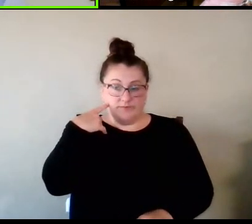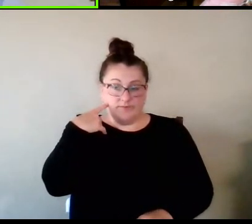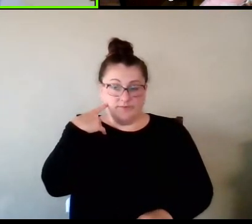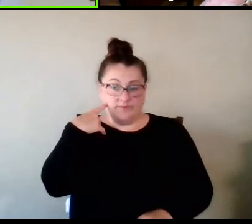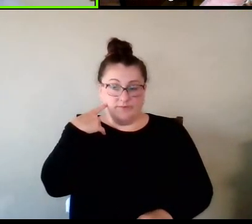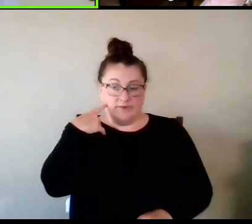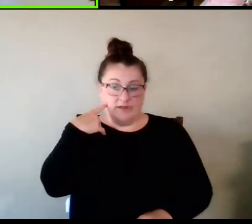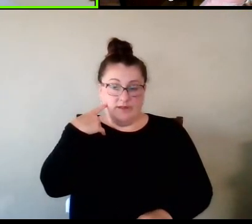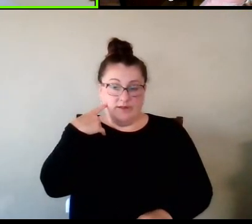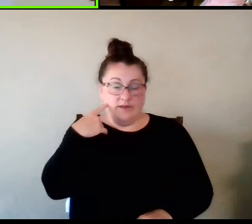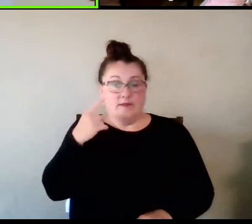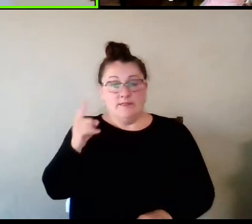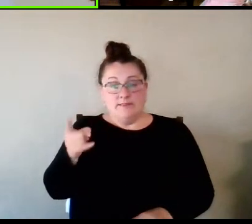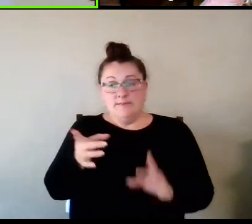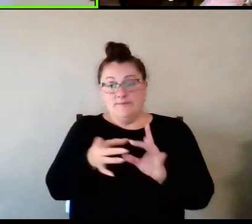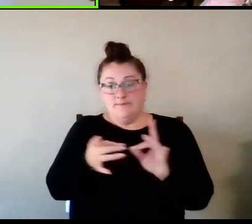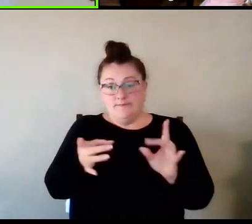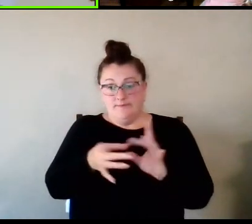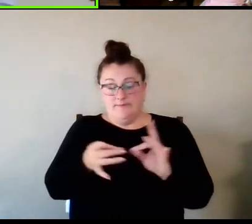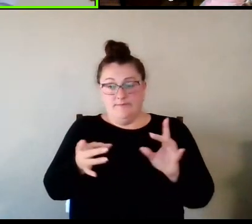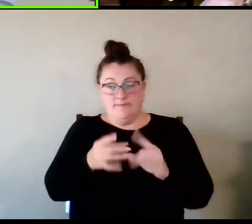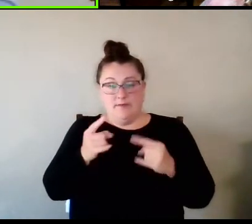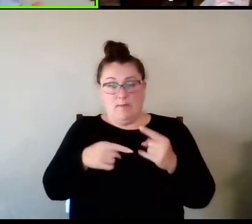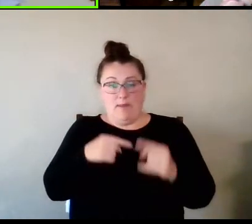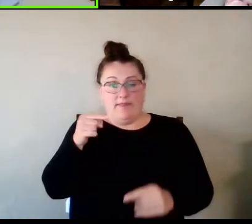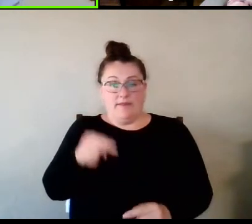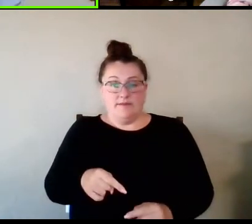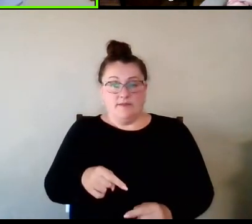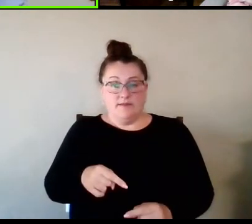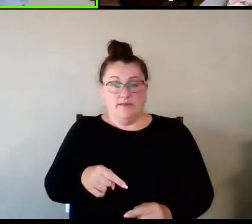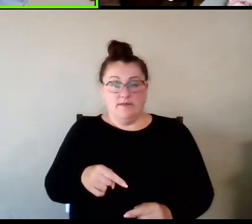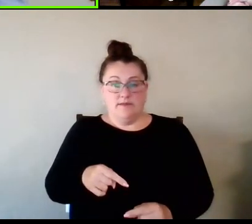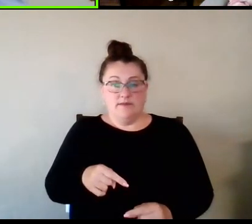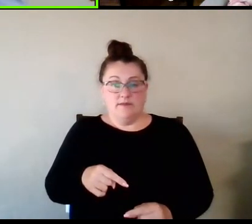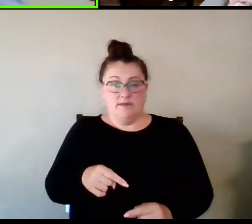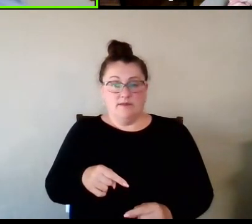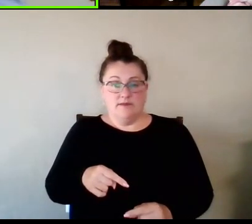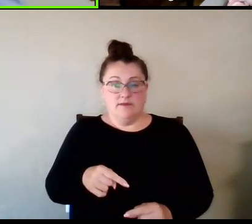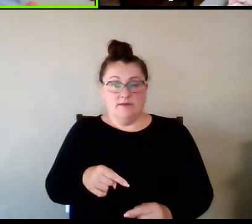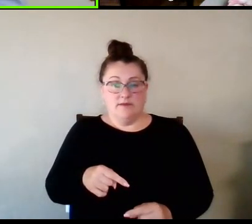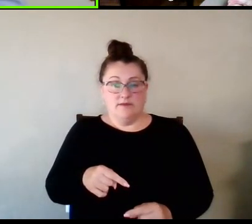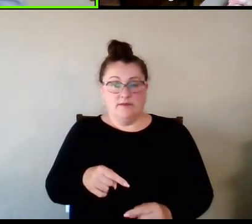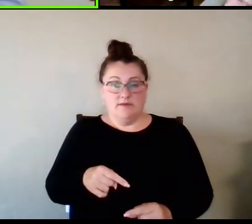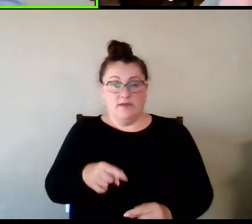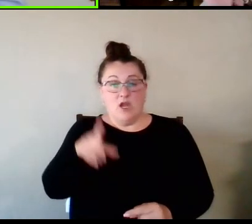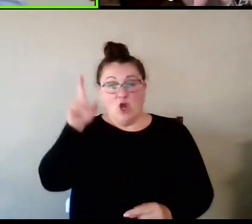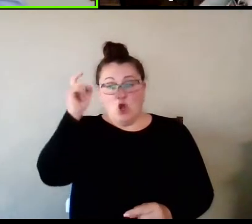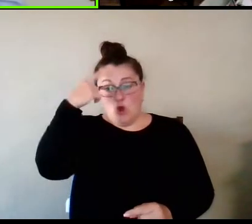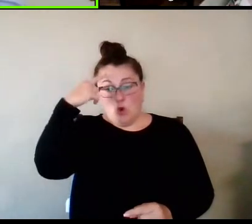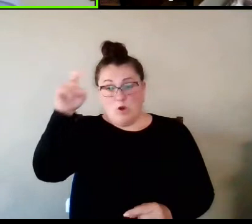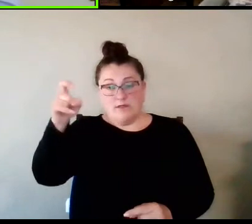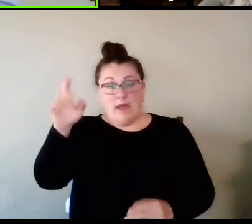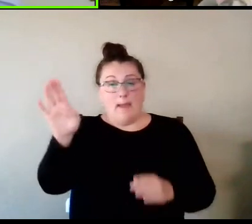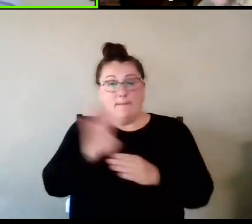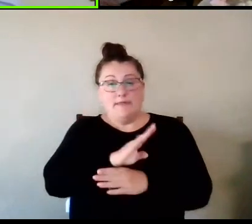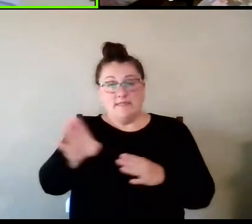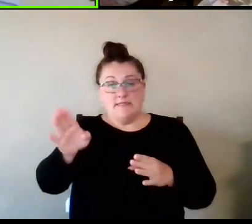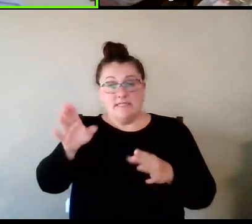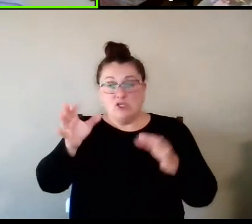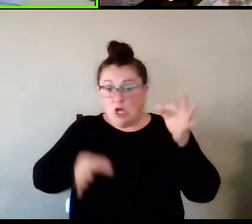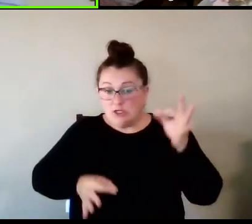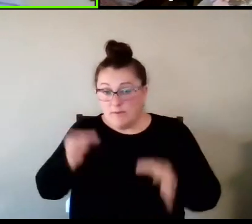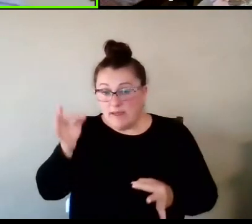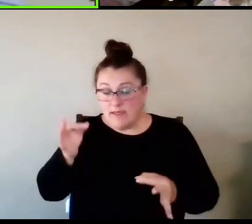Marty Lipton talk about it in particular. In Delaware, in particular with the question of business judgment, as leaders,